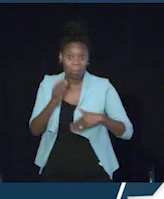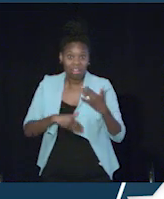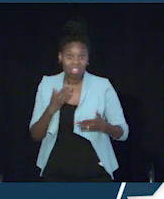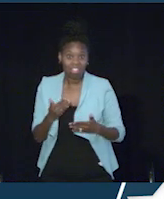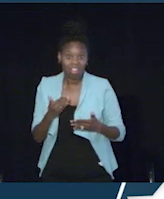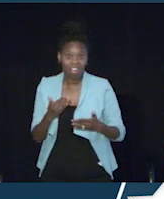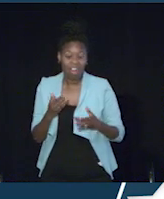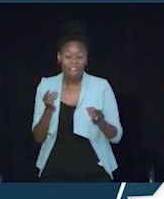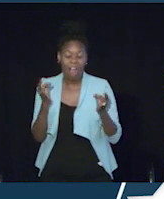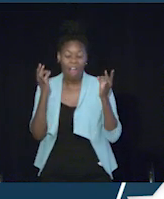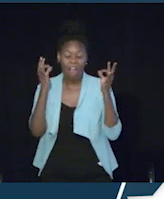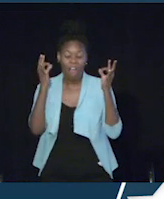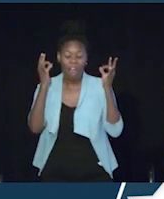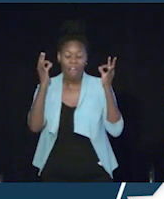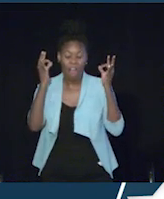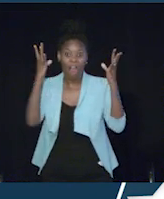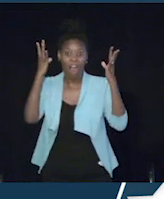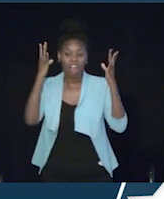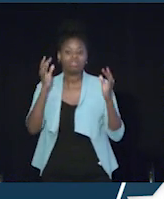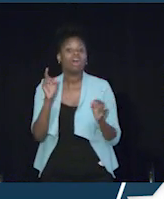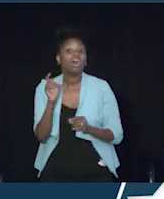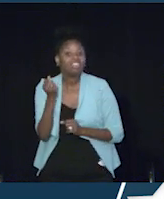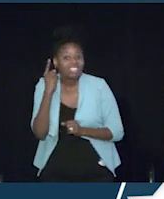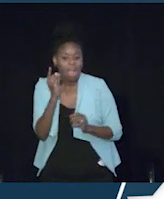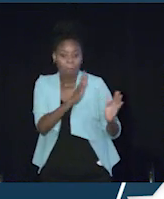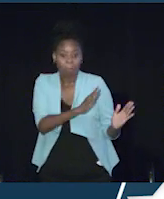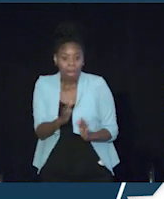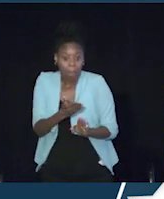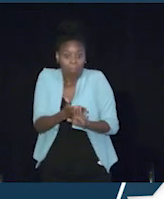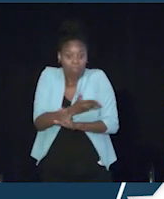suck, and you got to do this prep. So